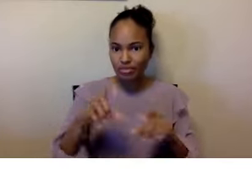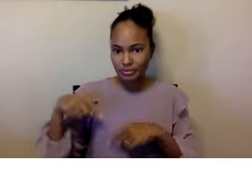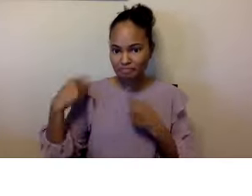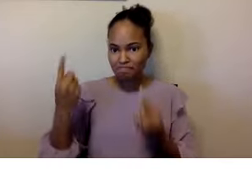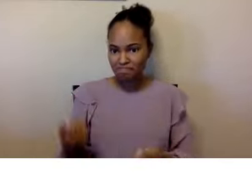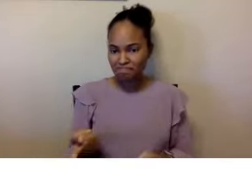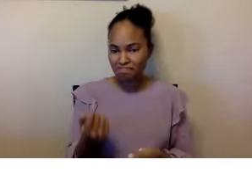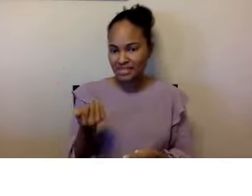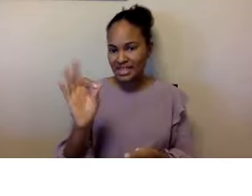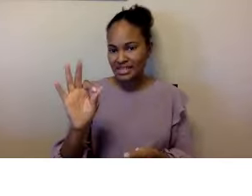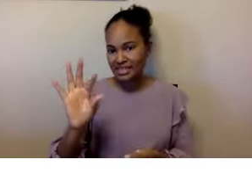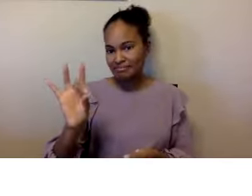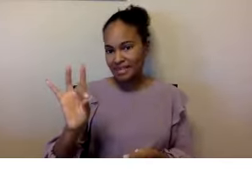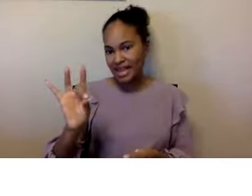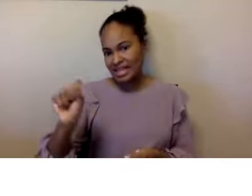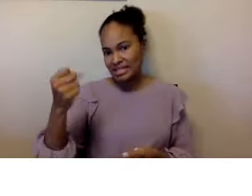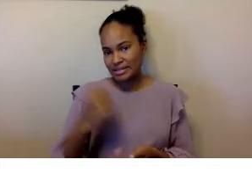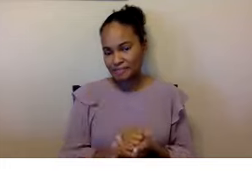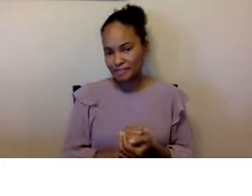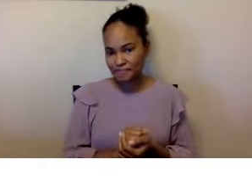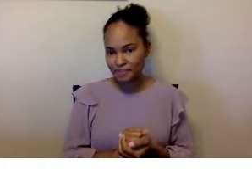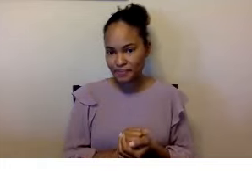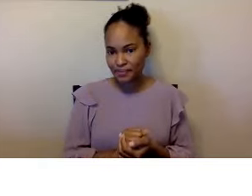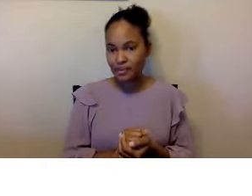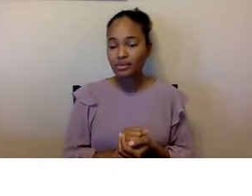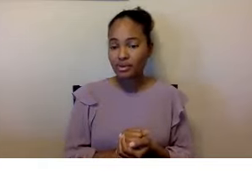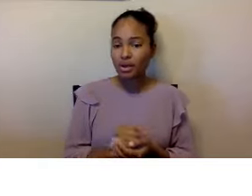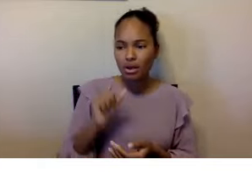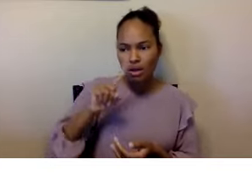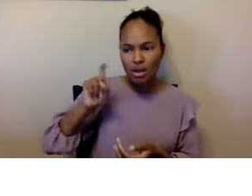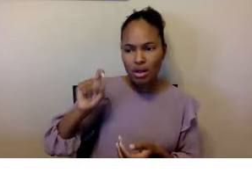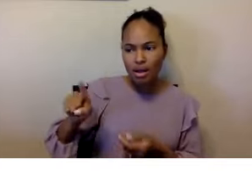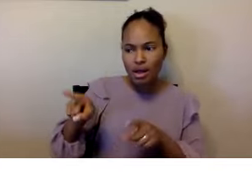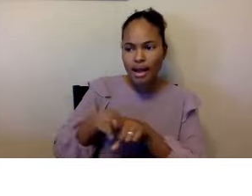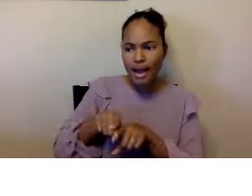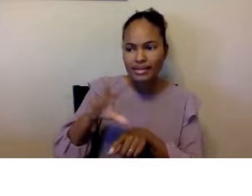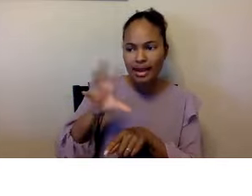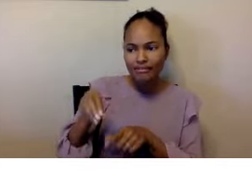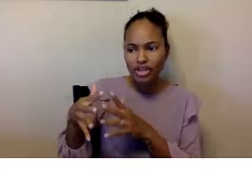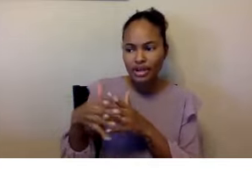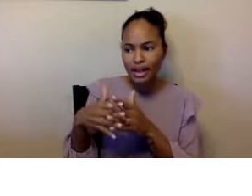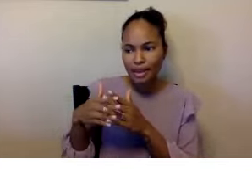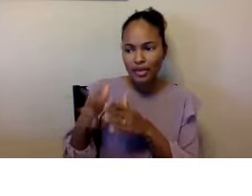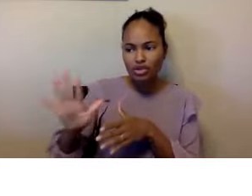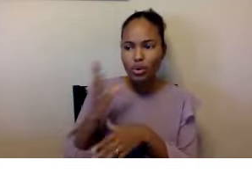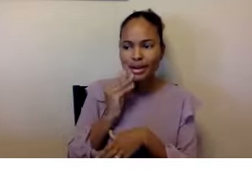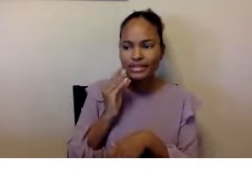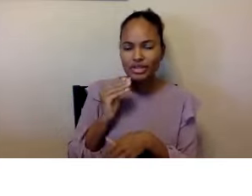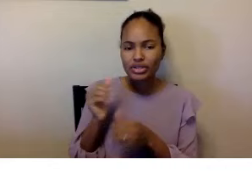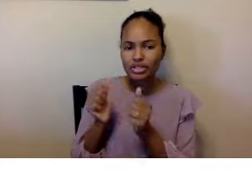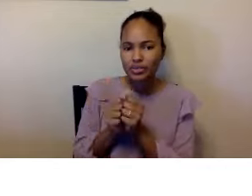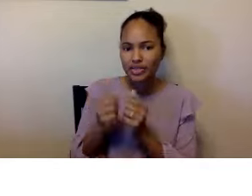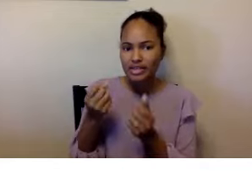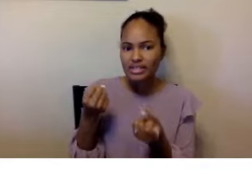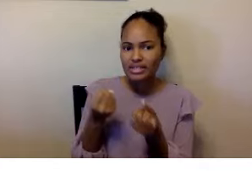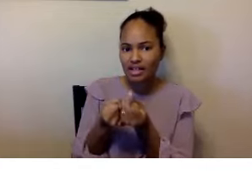Wow. And as an African American, what has been your experience in the self-advocacy movement?